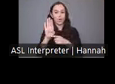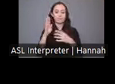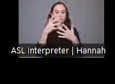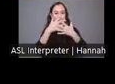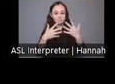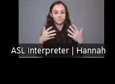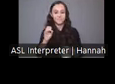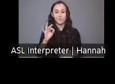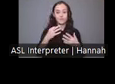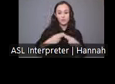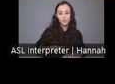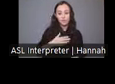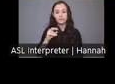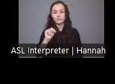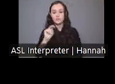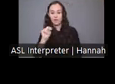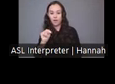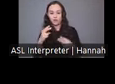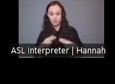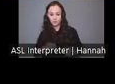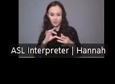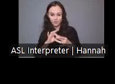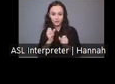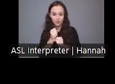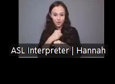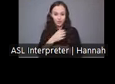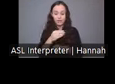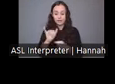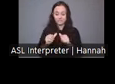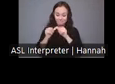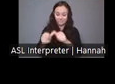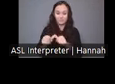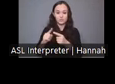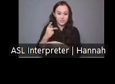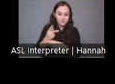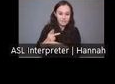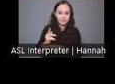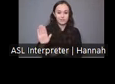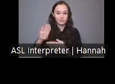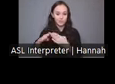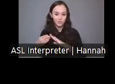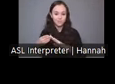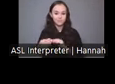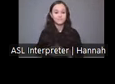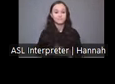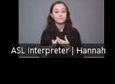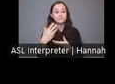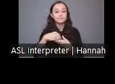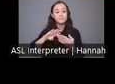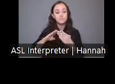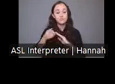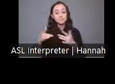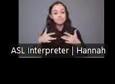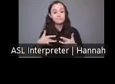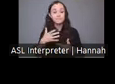that created and which continue to sustain the tribal community. Integrating community concerns and perspectives